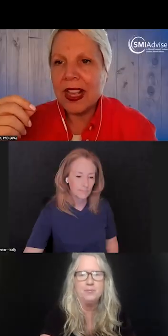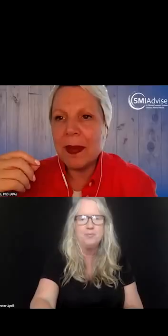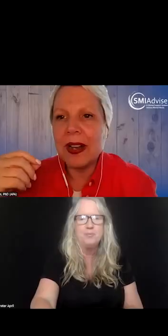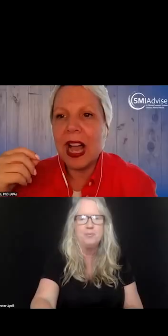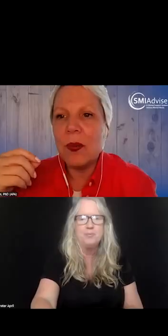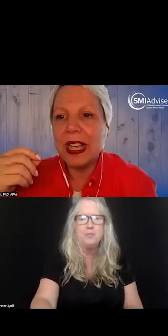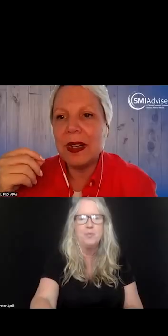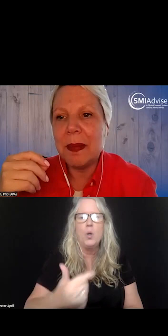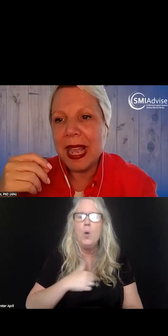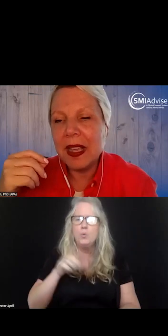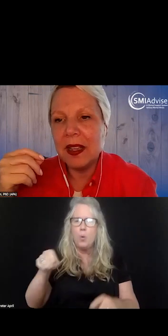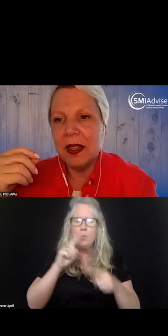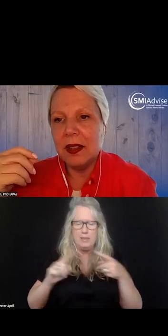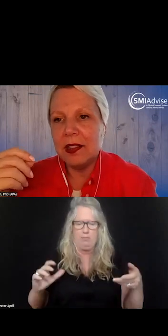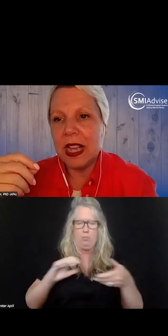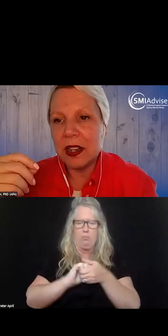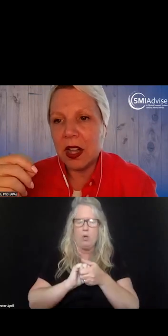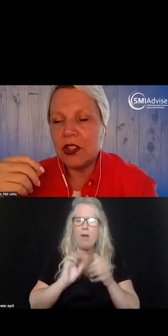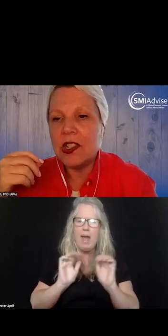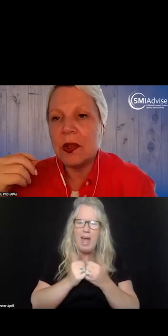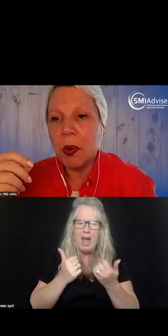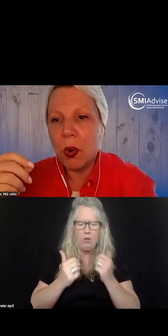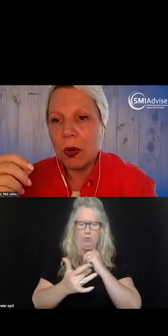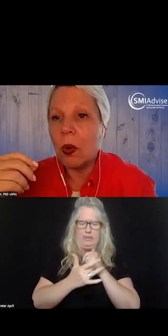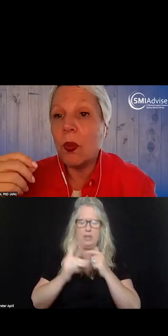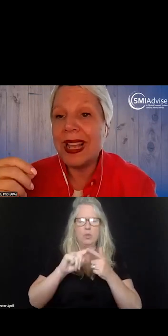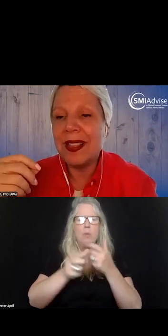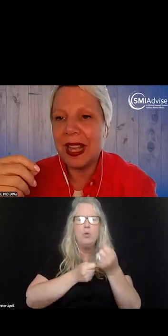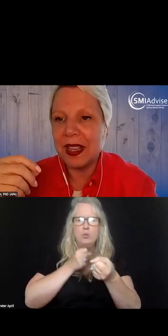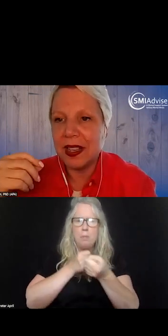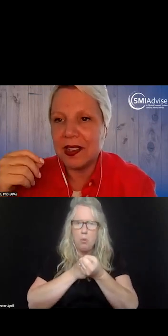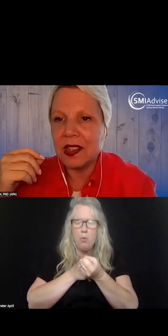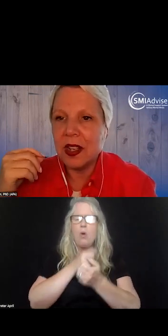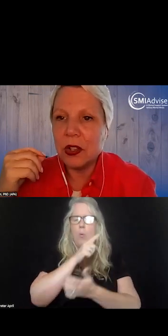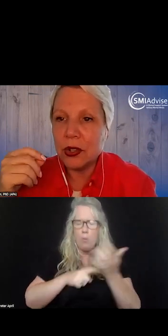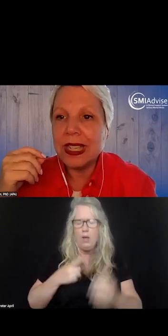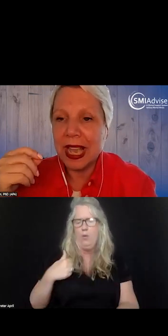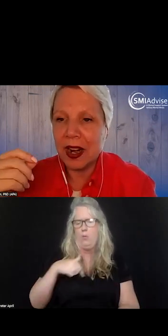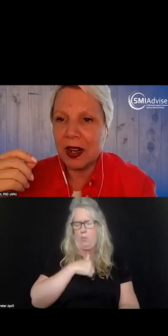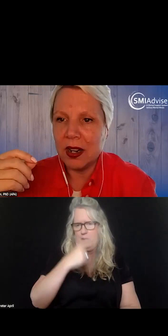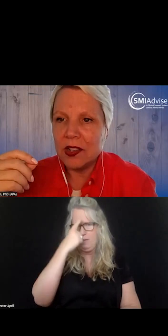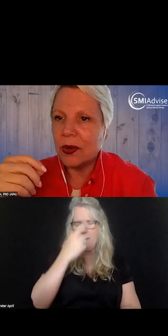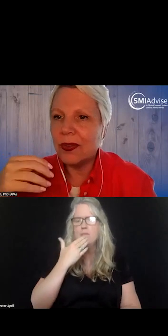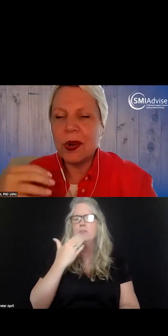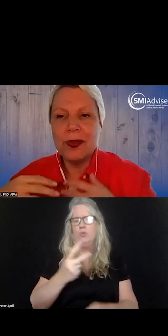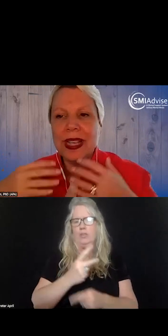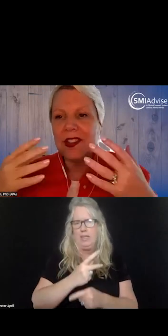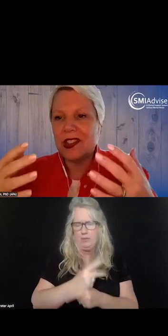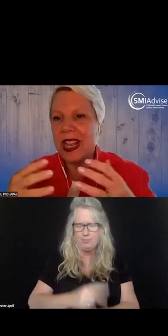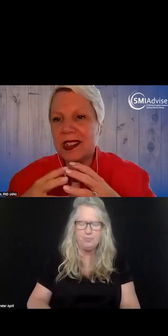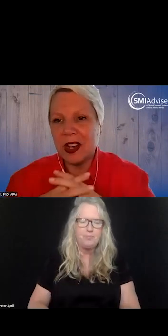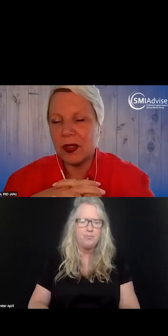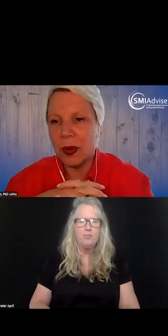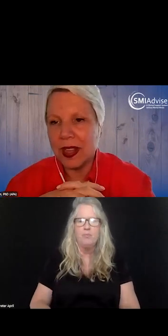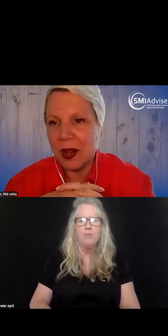and think about how we can make technology support what we think is good care. So of course we can't